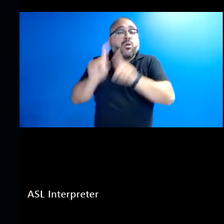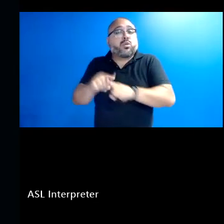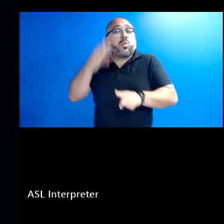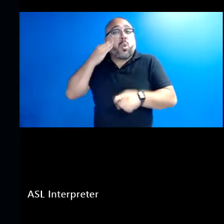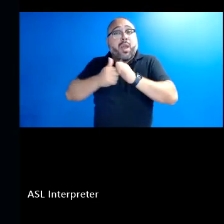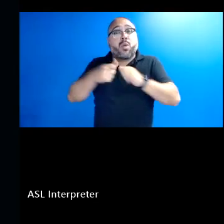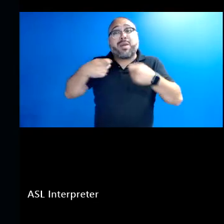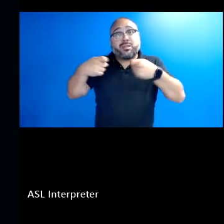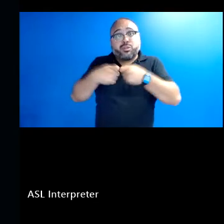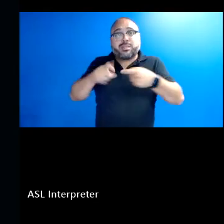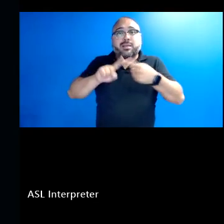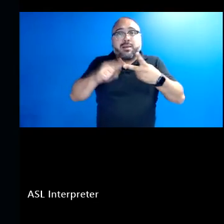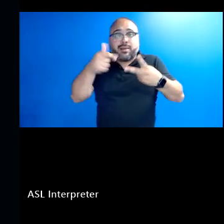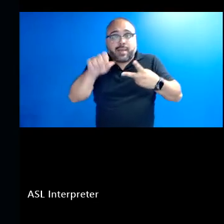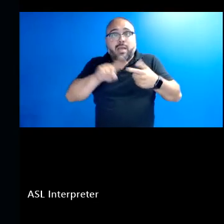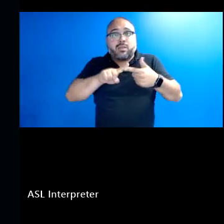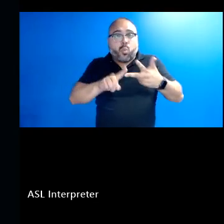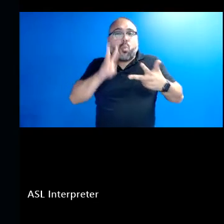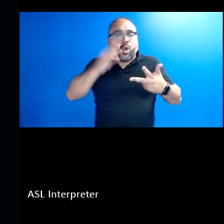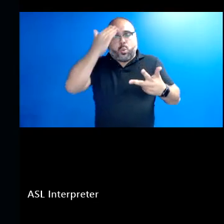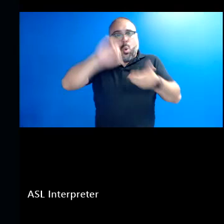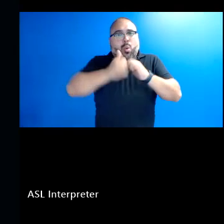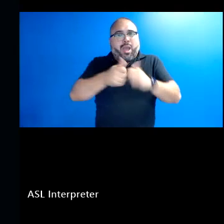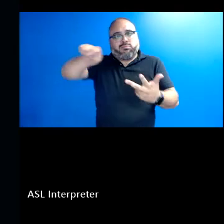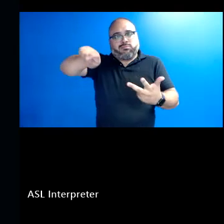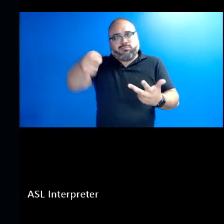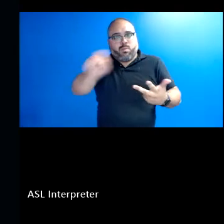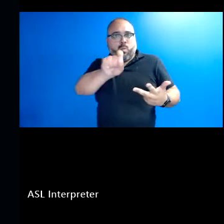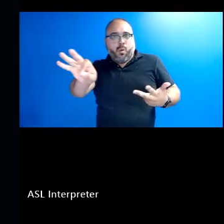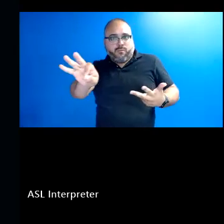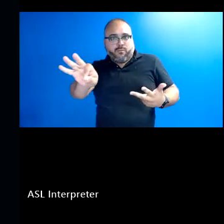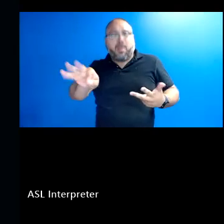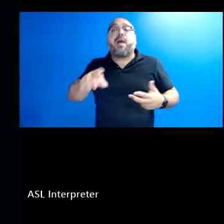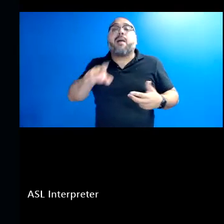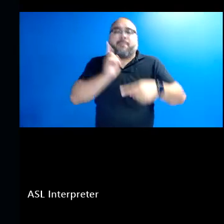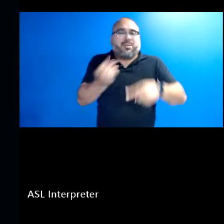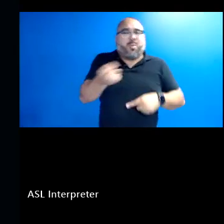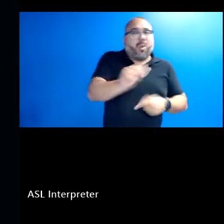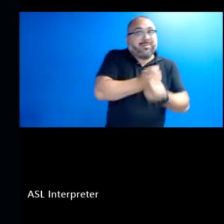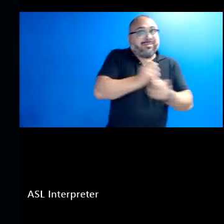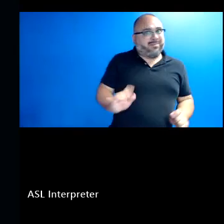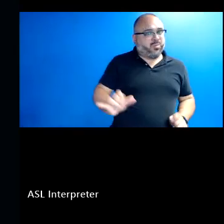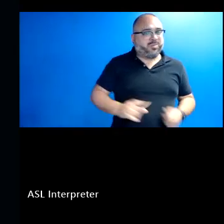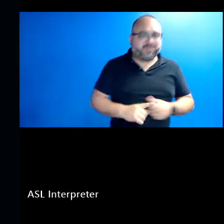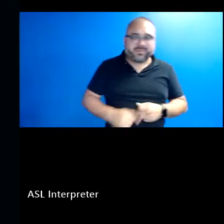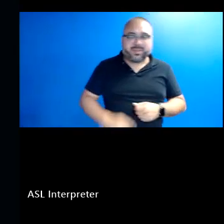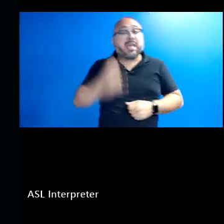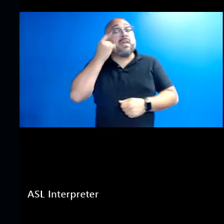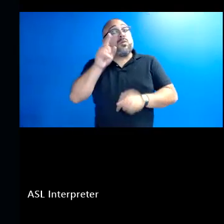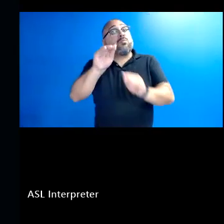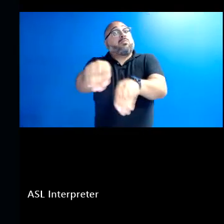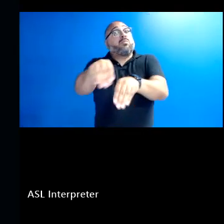water, and know how to turn them off and back on safely. If you're considering installing a home generator, you